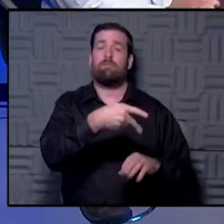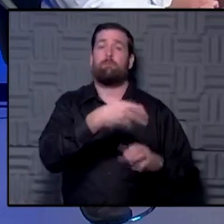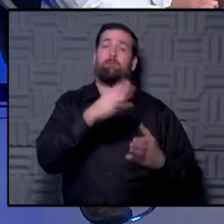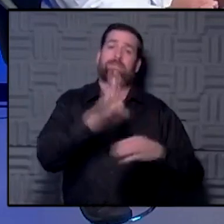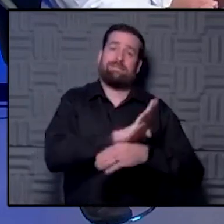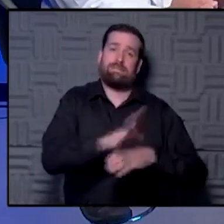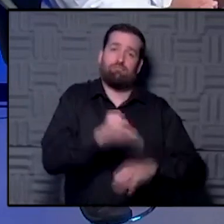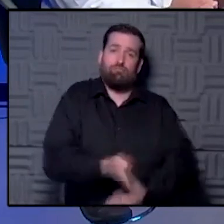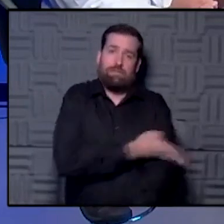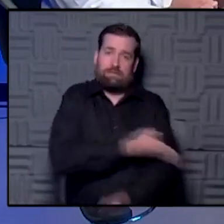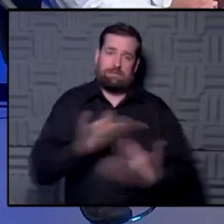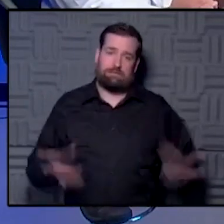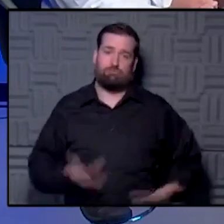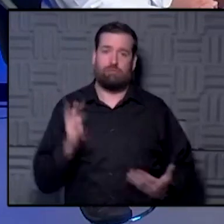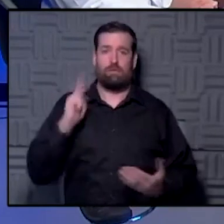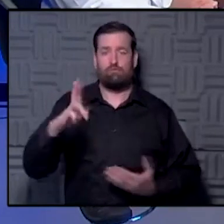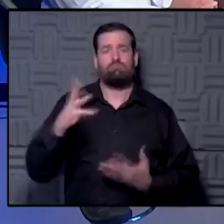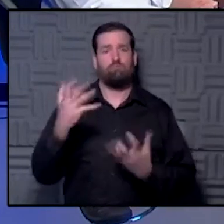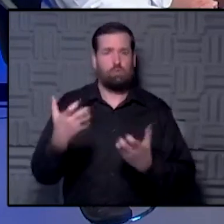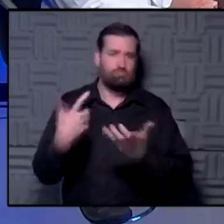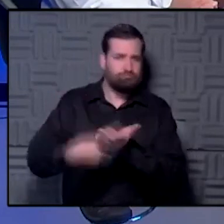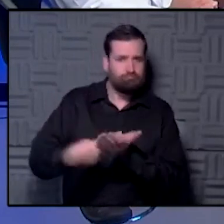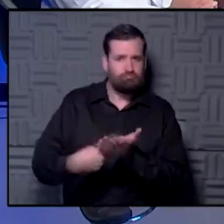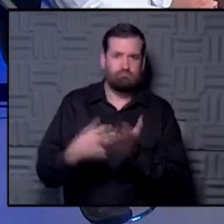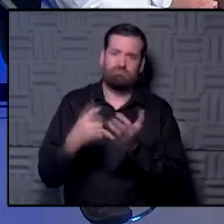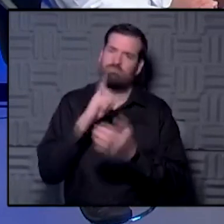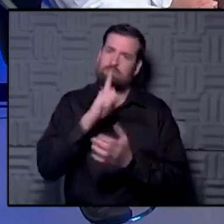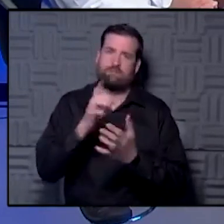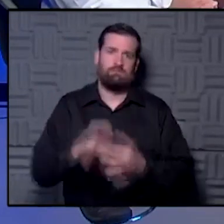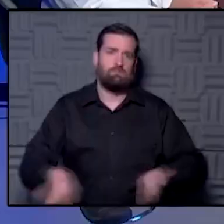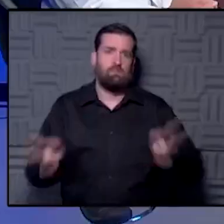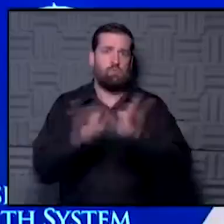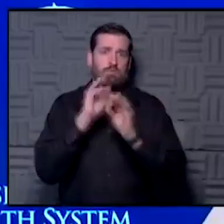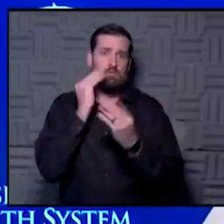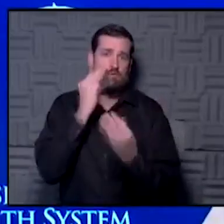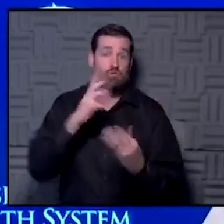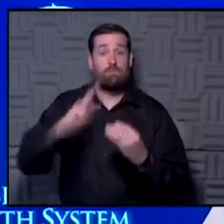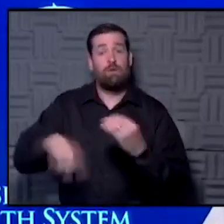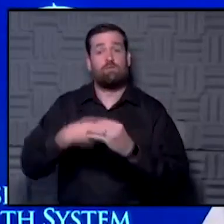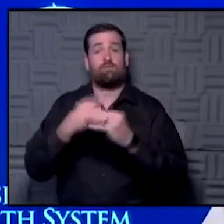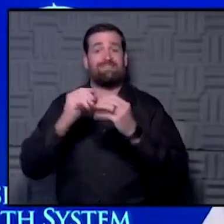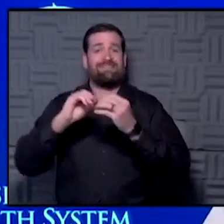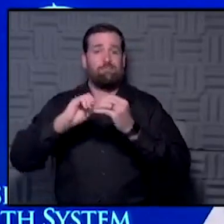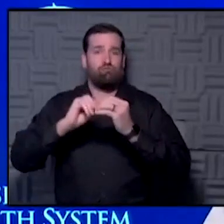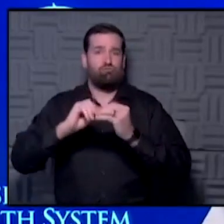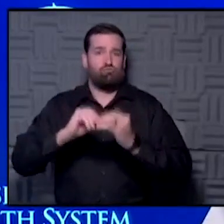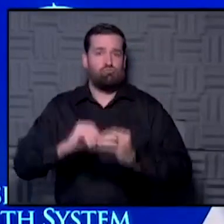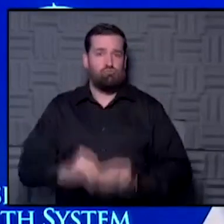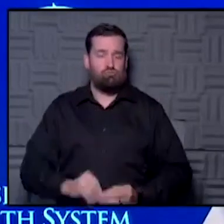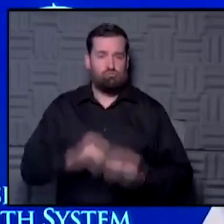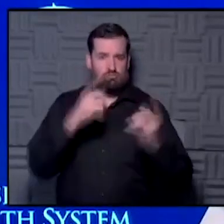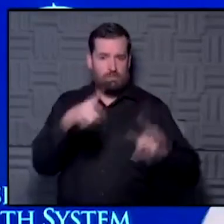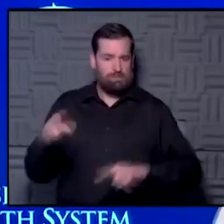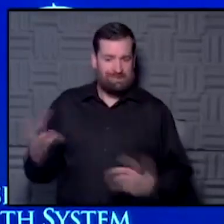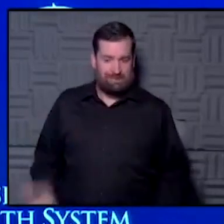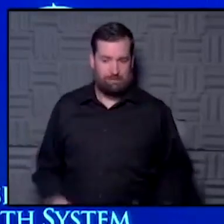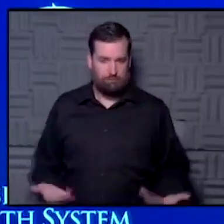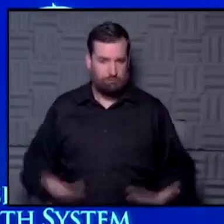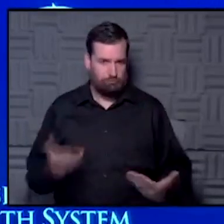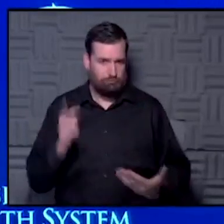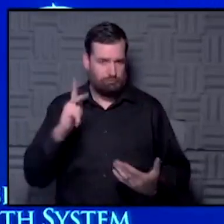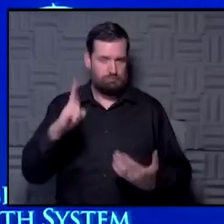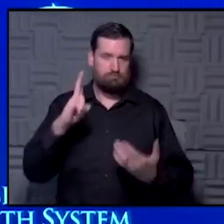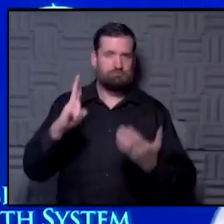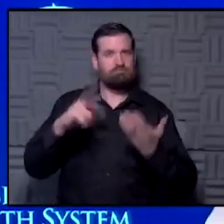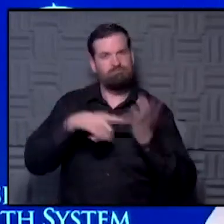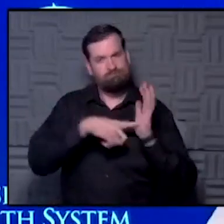KU. We want to go through some really important information for you regarding the statistics here that have happened within our health system that I think help